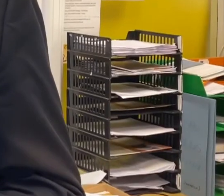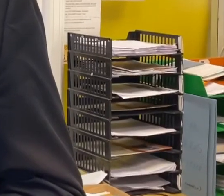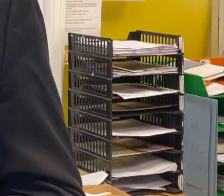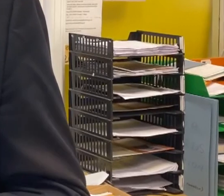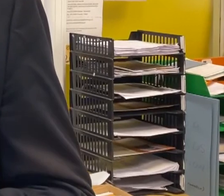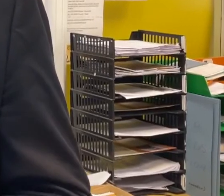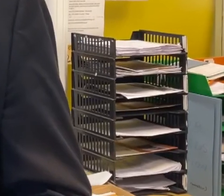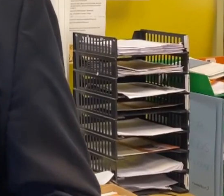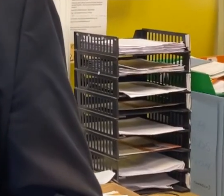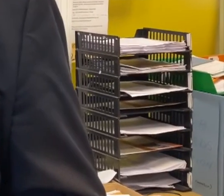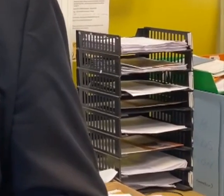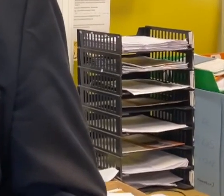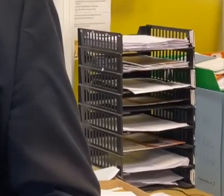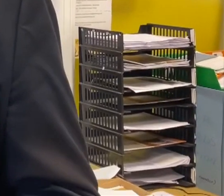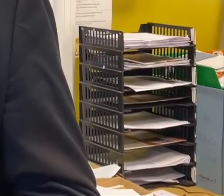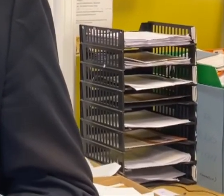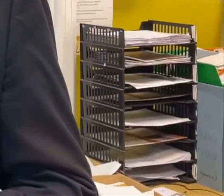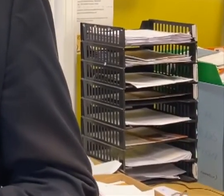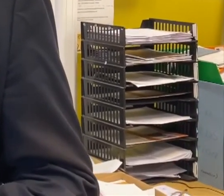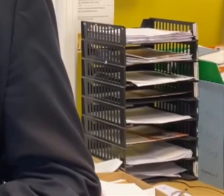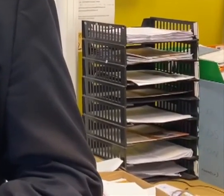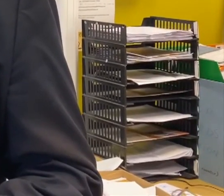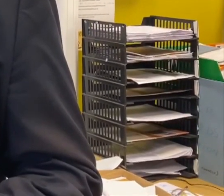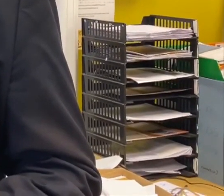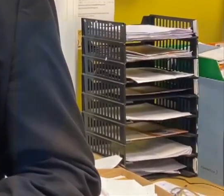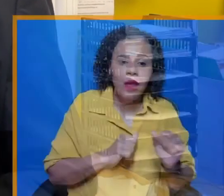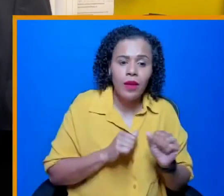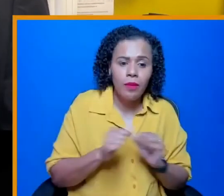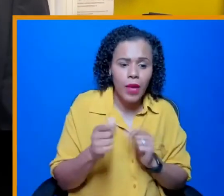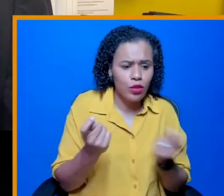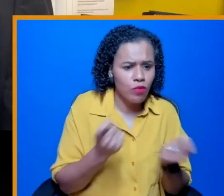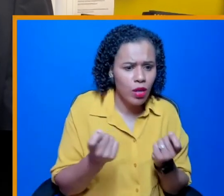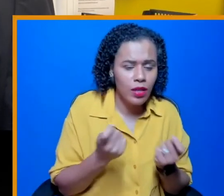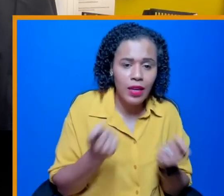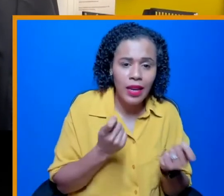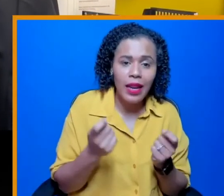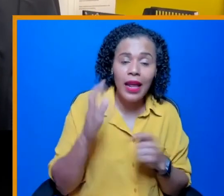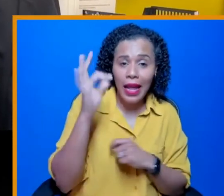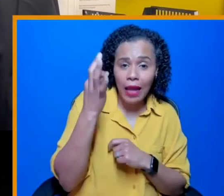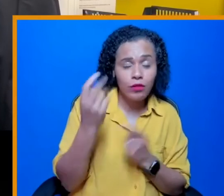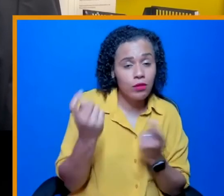Some of the best run councils in the country are led by Liberal Democrats. It's no surprise to us that